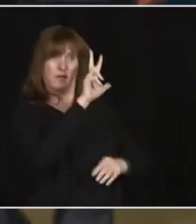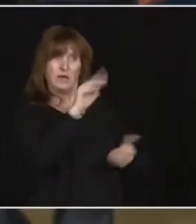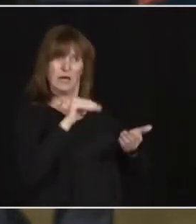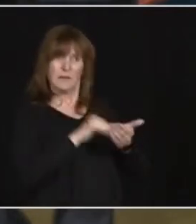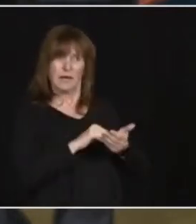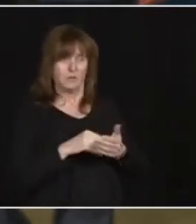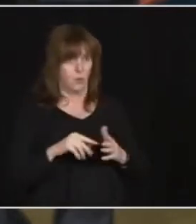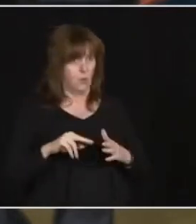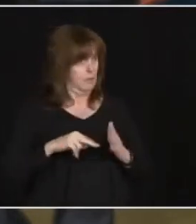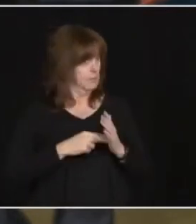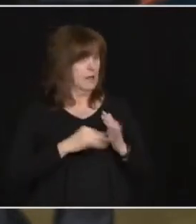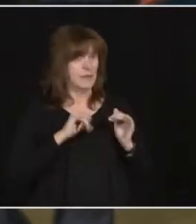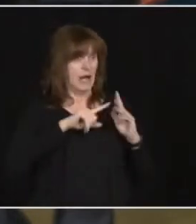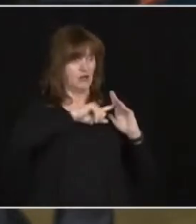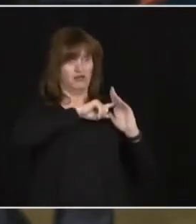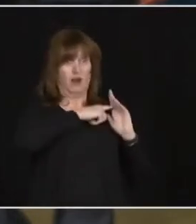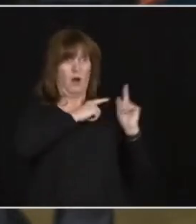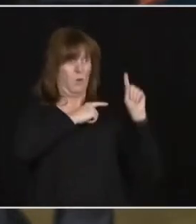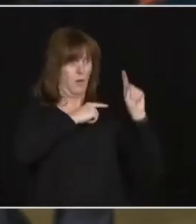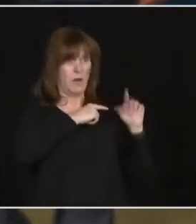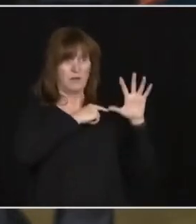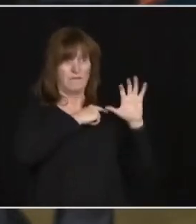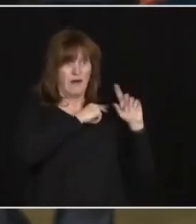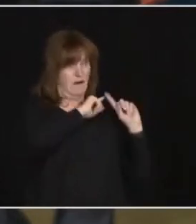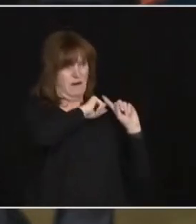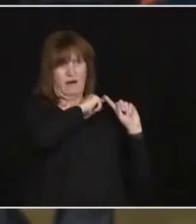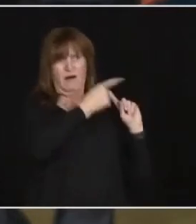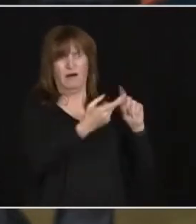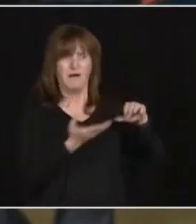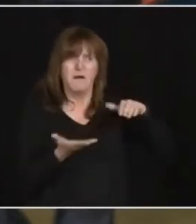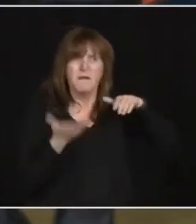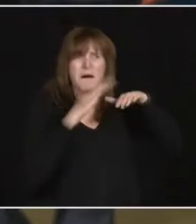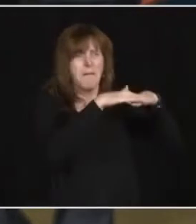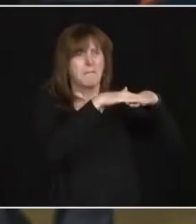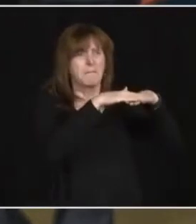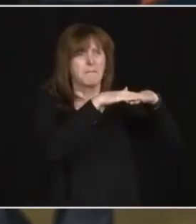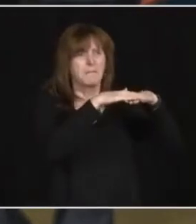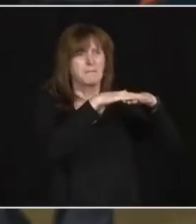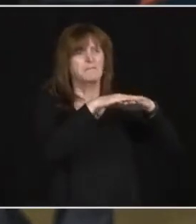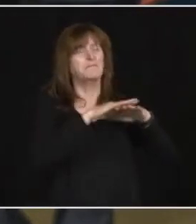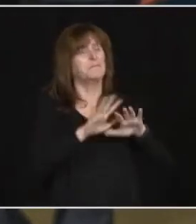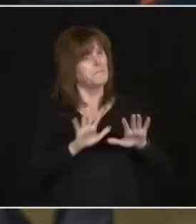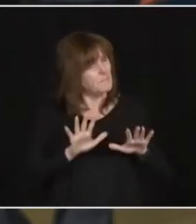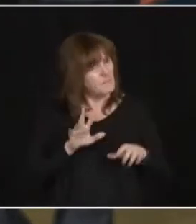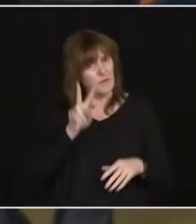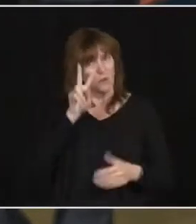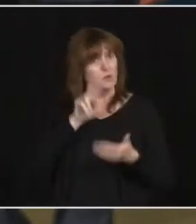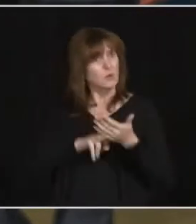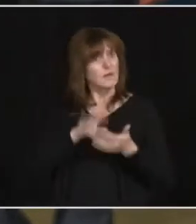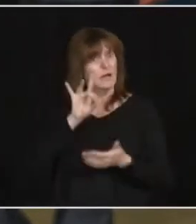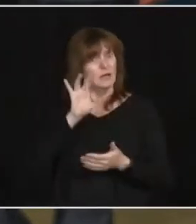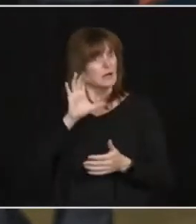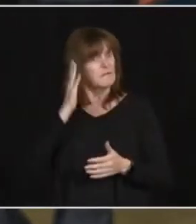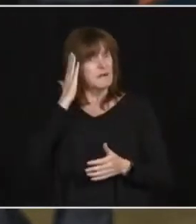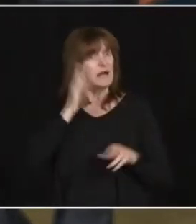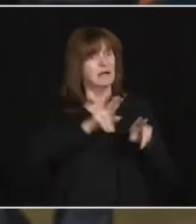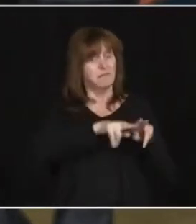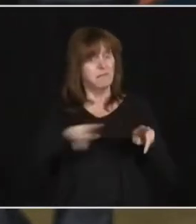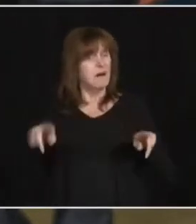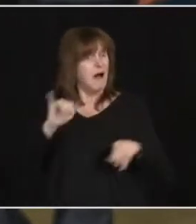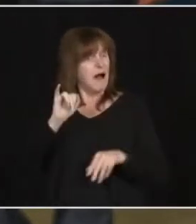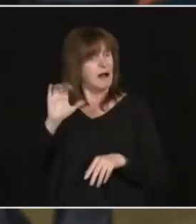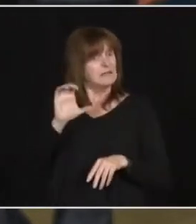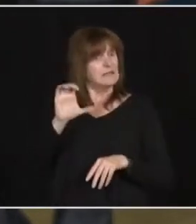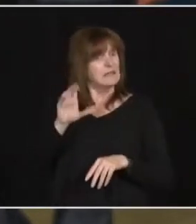outbreak started. Of these beds, more than 2,800 are now equipped with life-saving ventilators, up